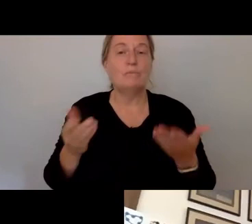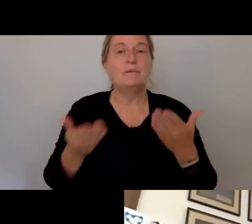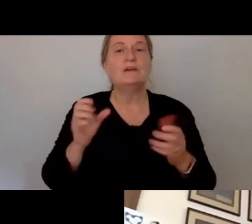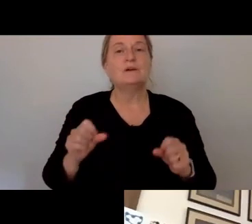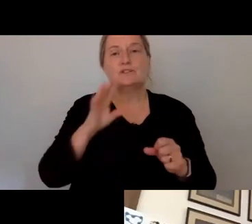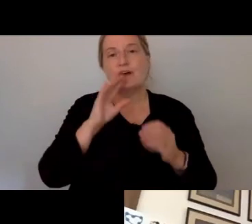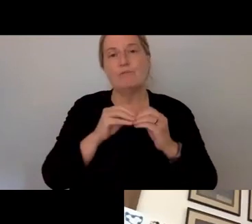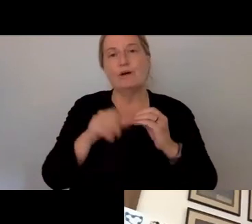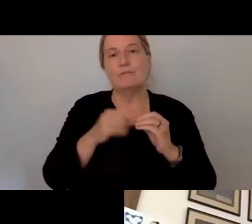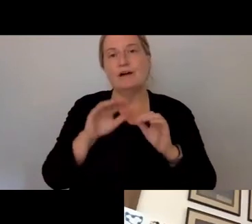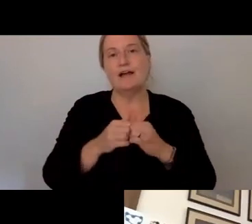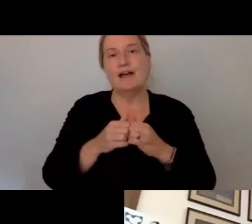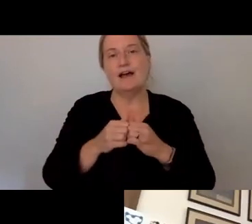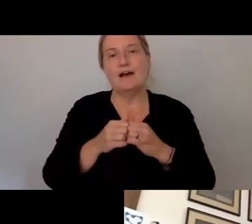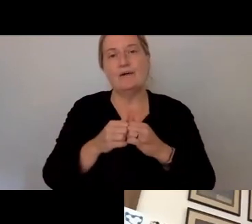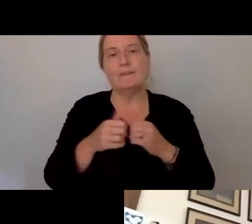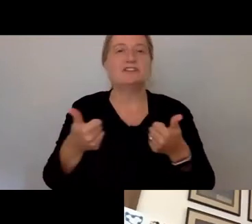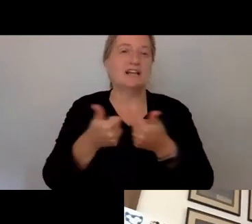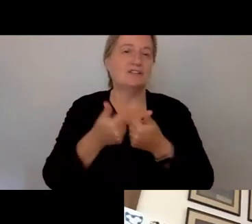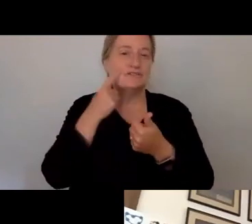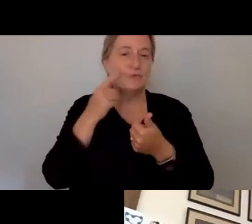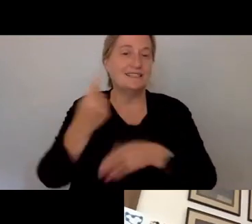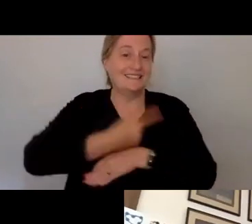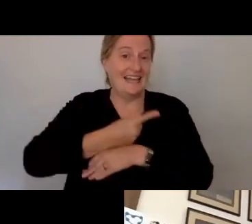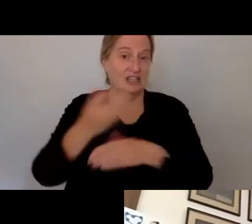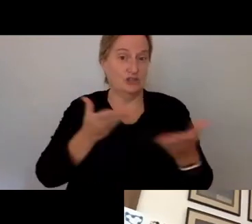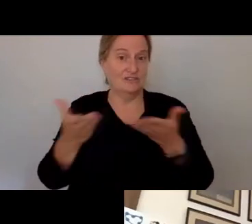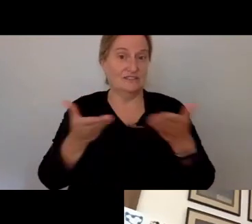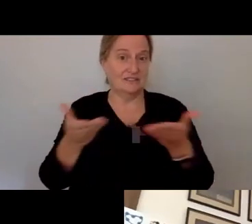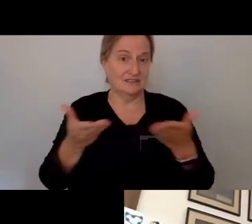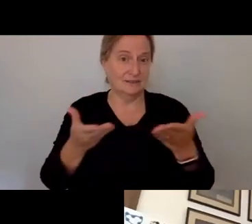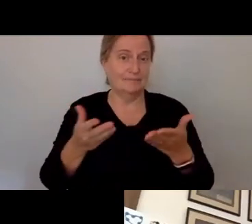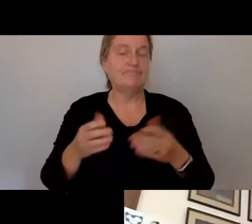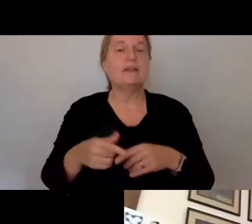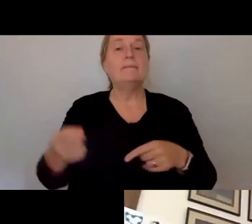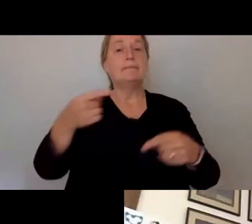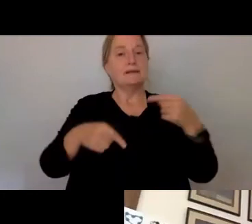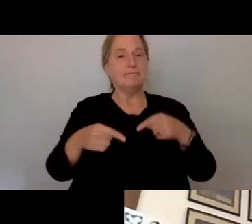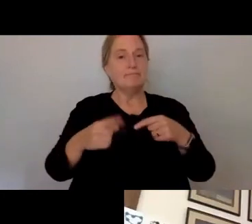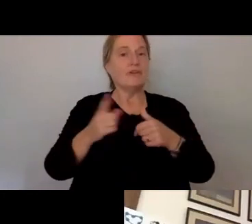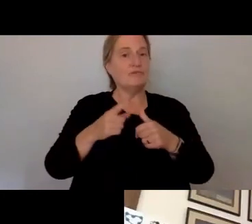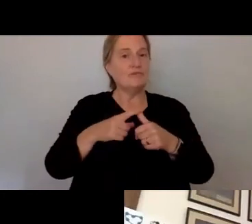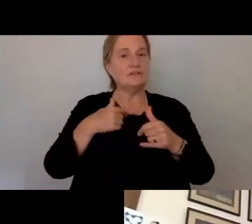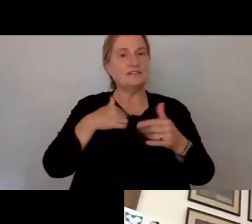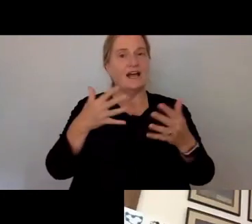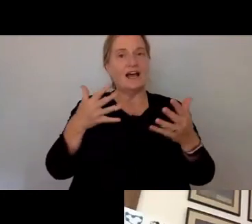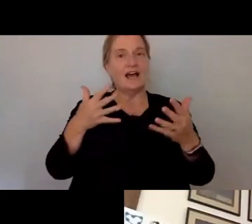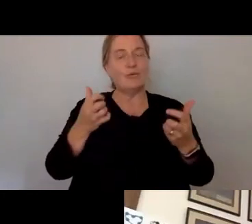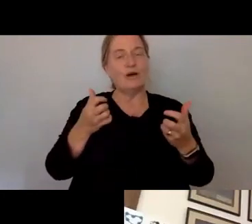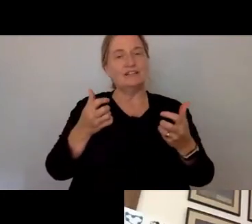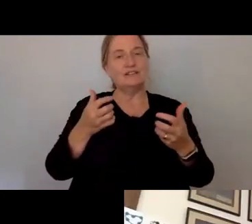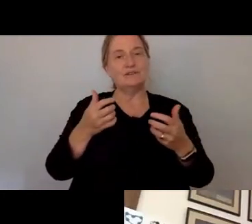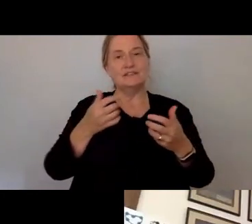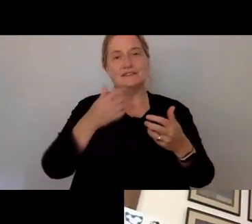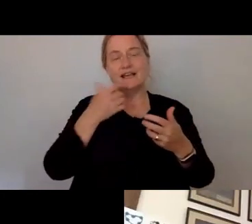challenges facing the day services. We can come back to that. But I want to first off commend a strong start. And Senator Hoffman